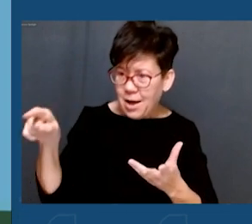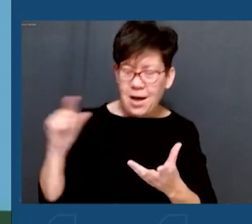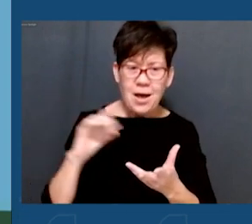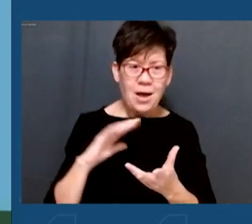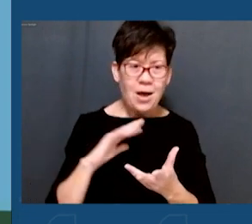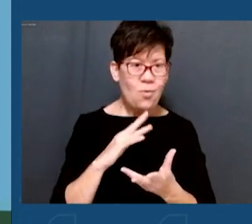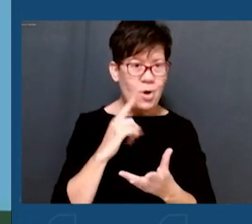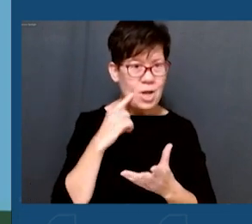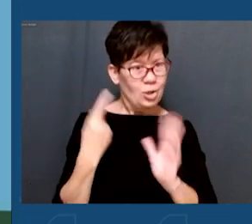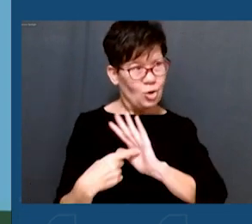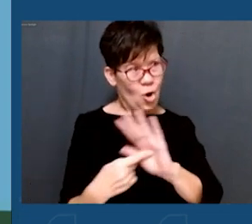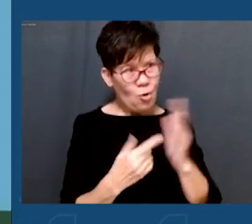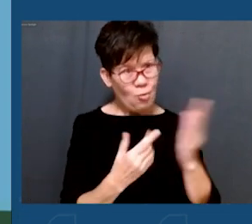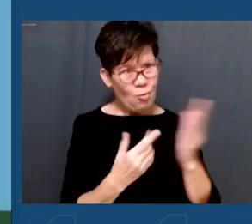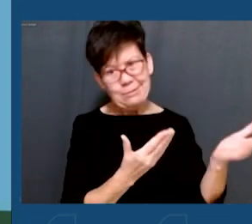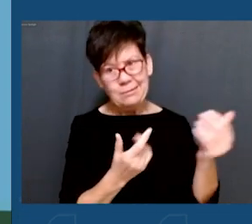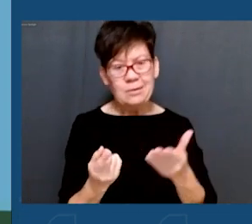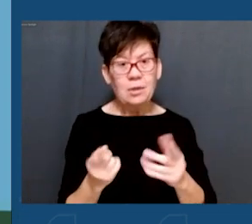but it's also the park,